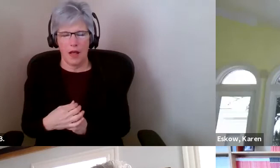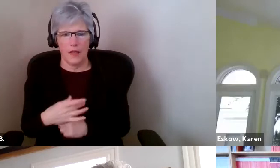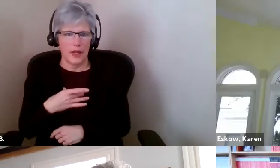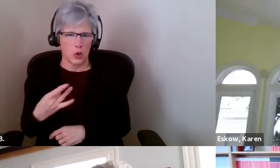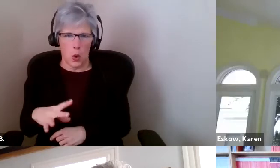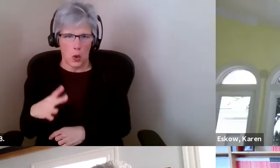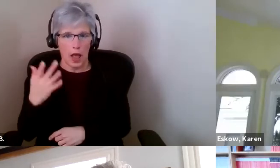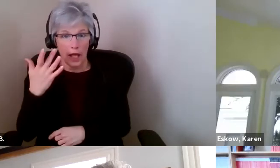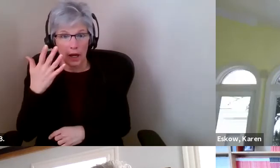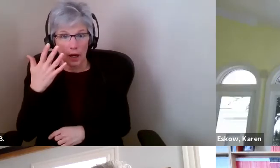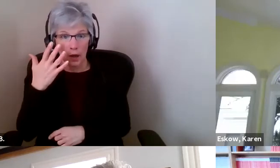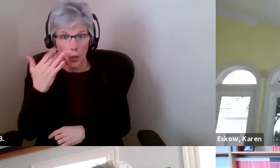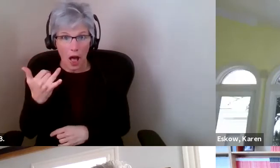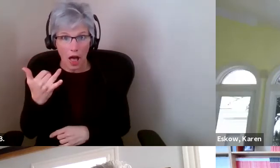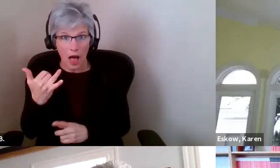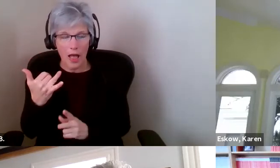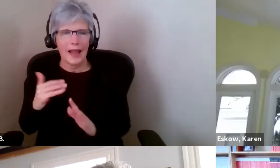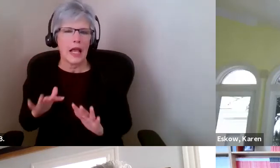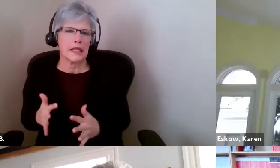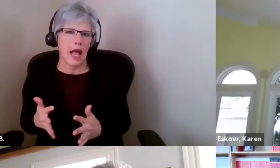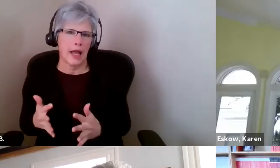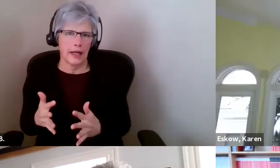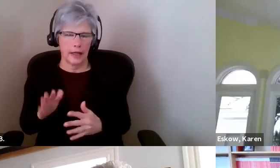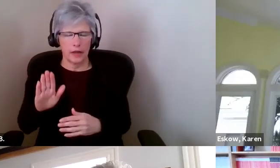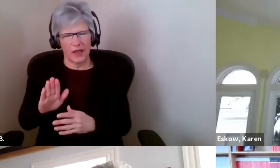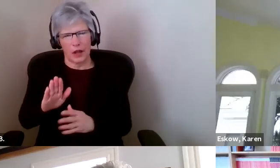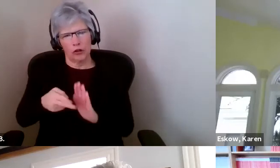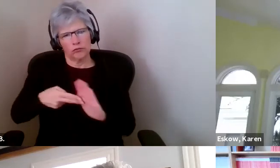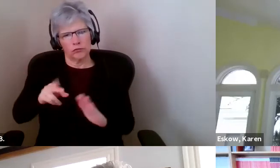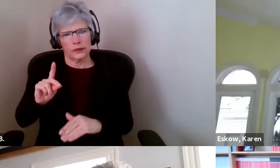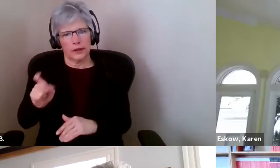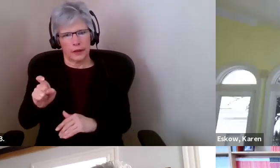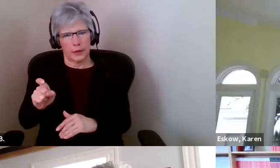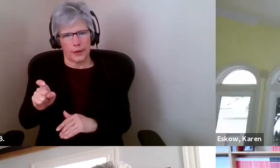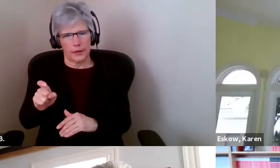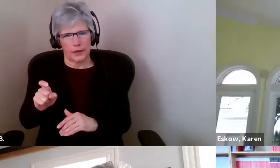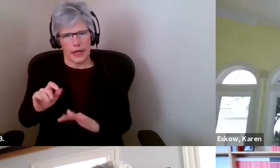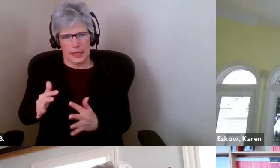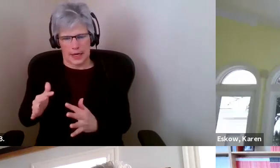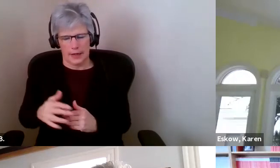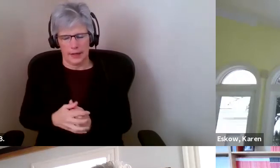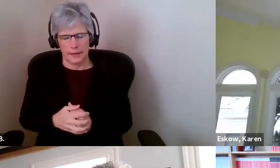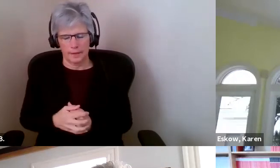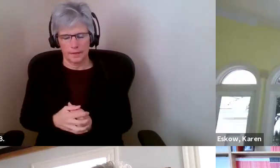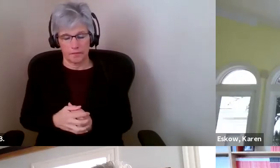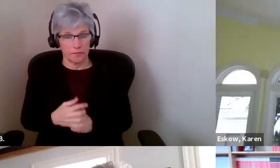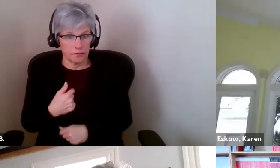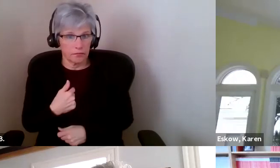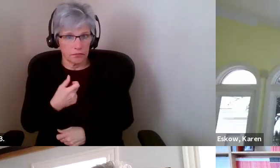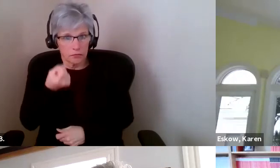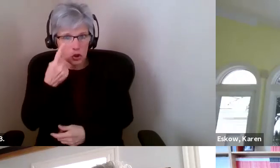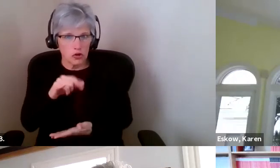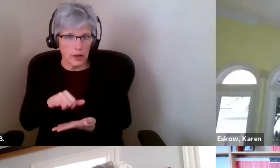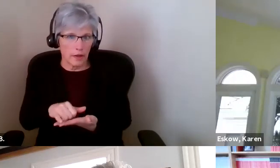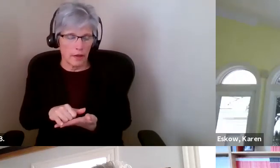their anxiety, you know, diagnosed anxiety. Okay, I can understand that. I mean, and I